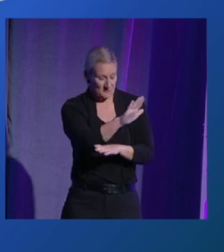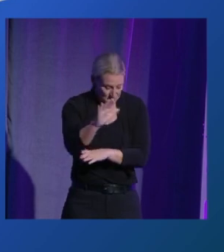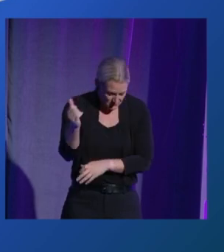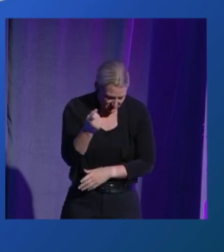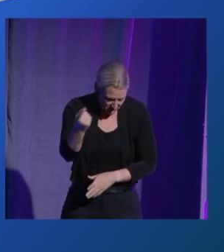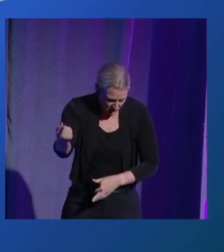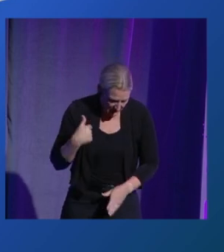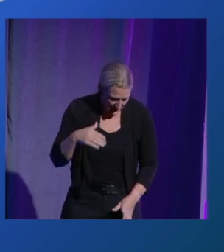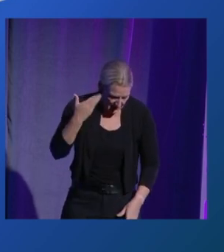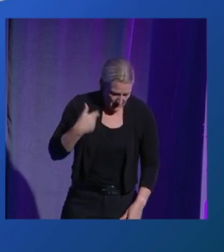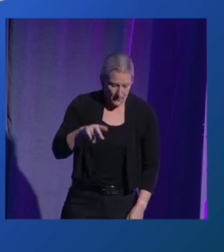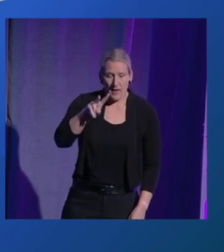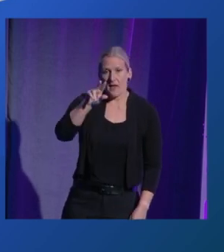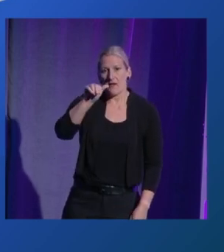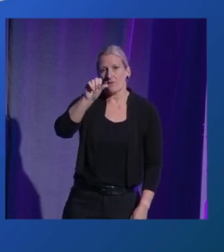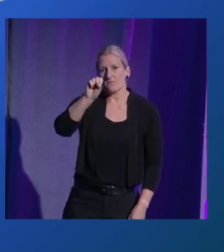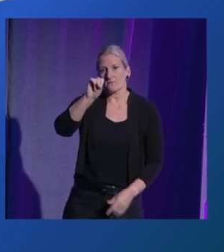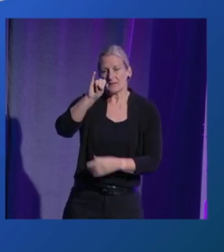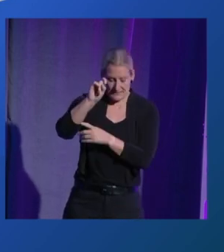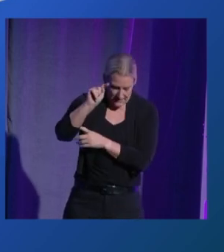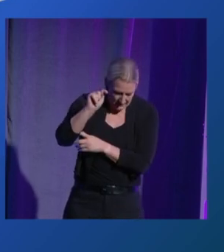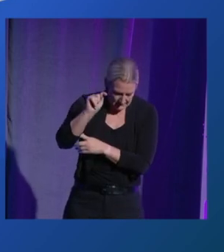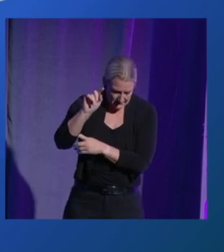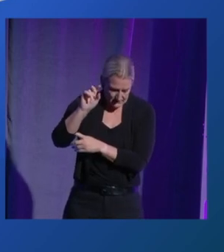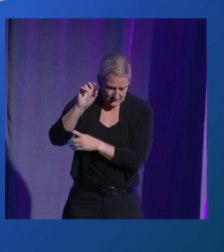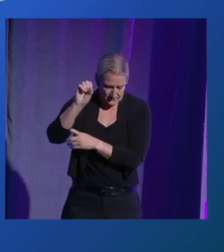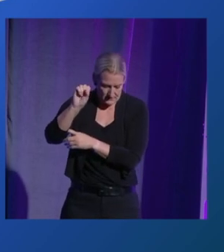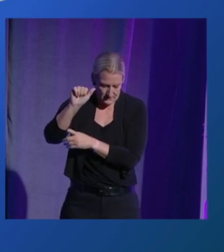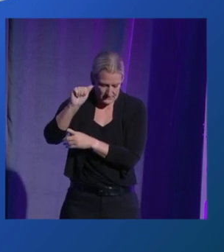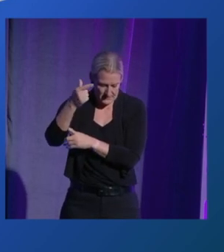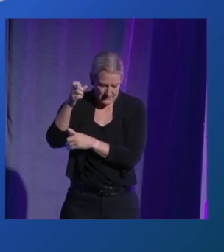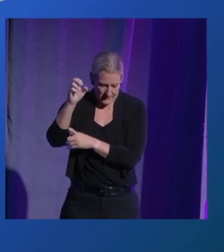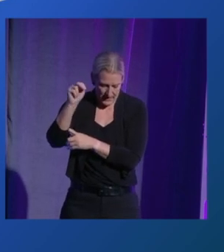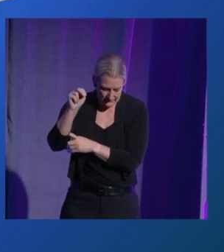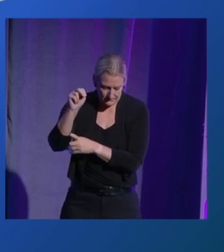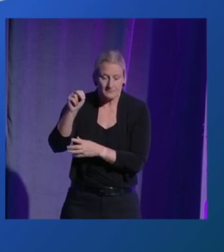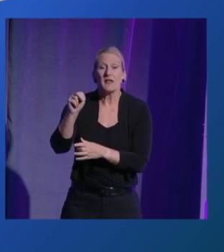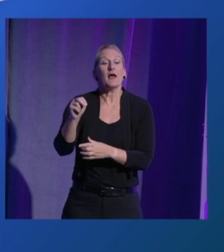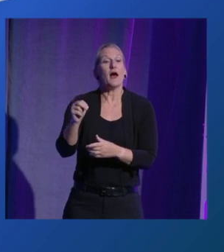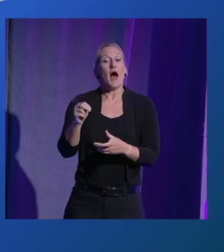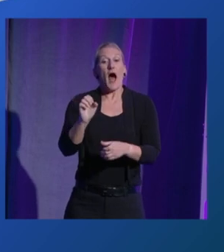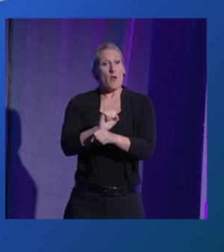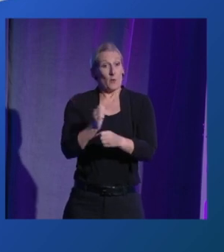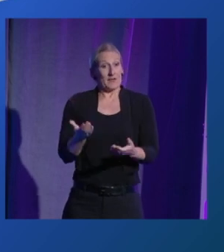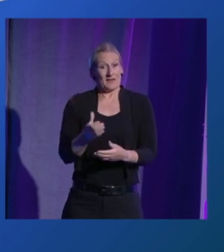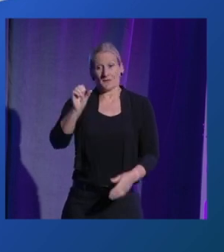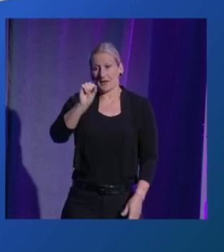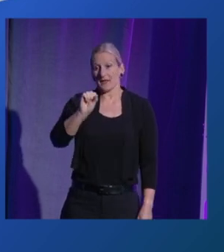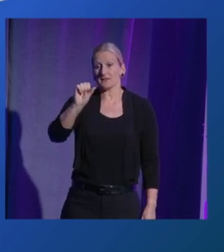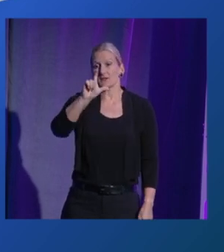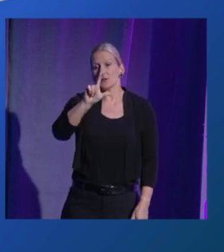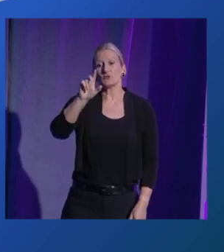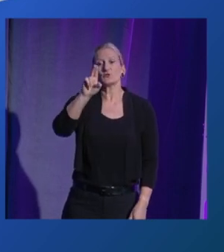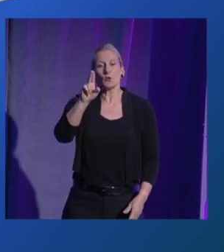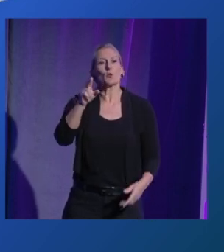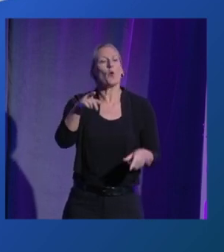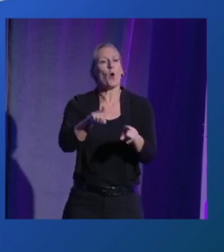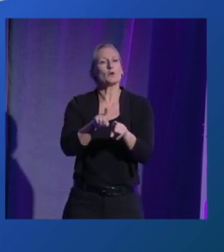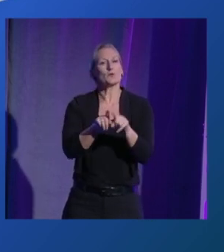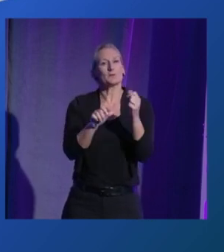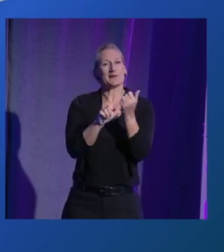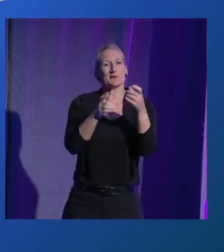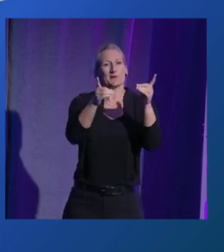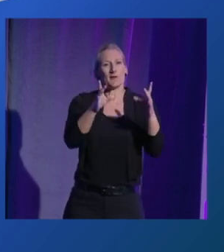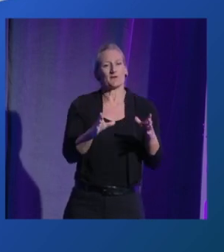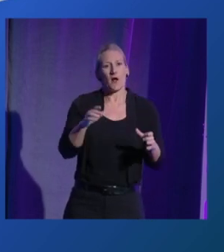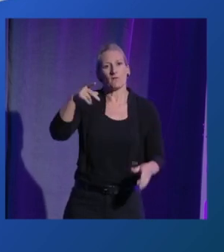geospatial science associate vice president for geospatial science at St Louis University and the deputy director of the Taylor